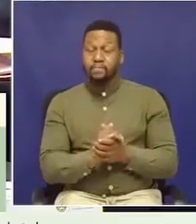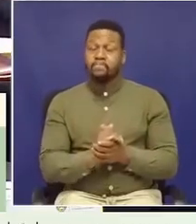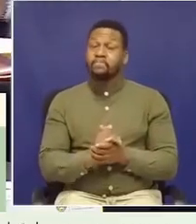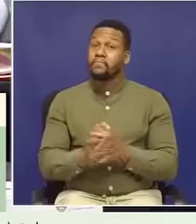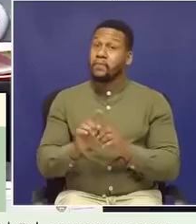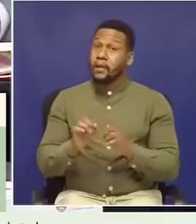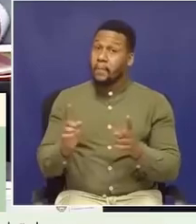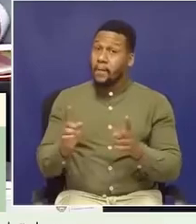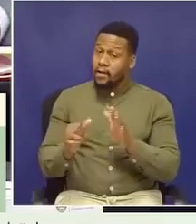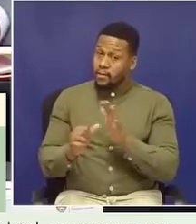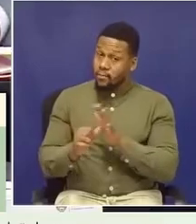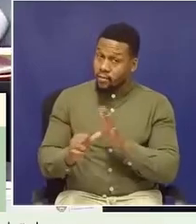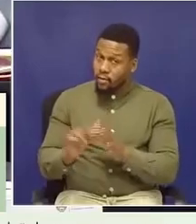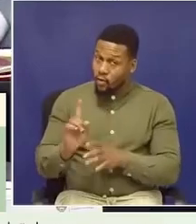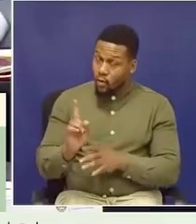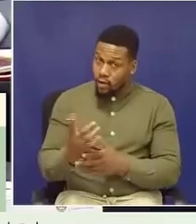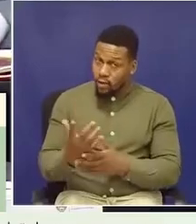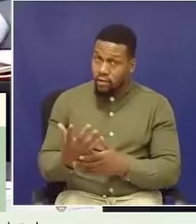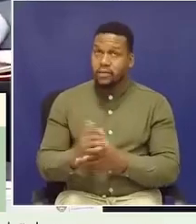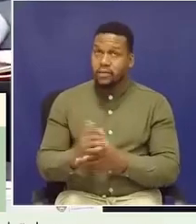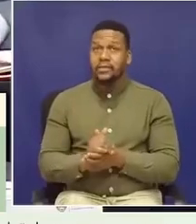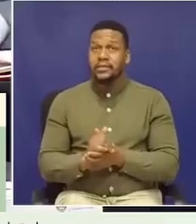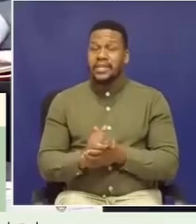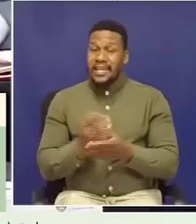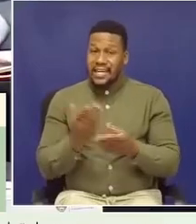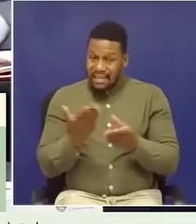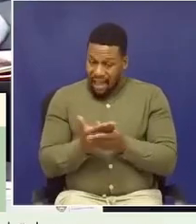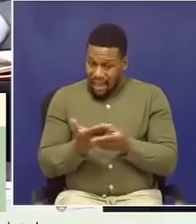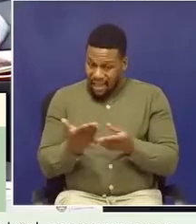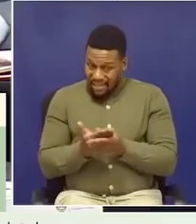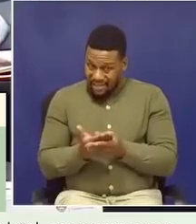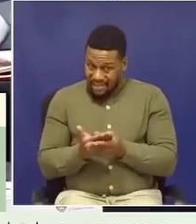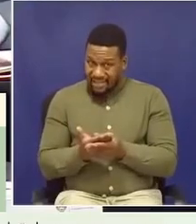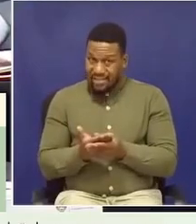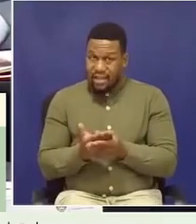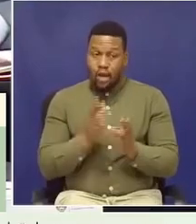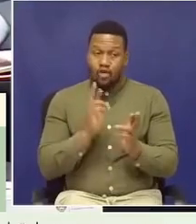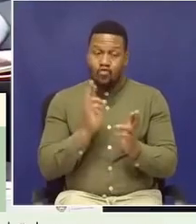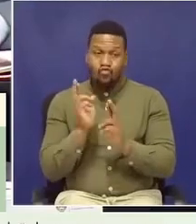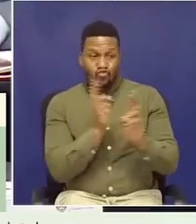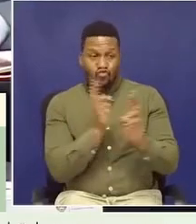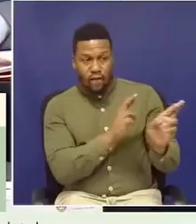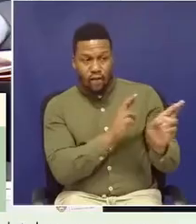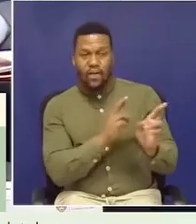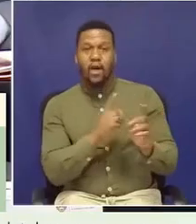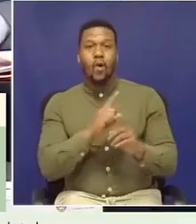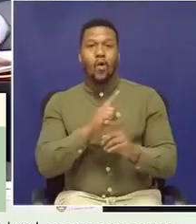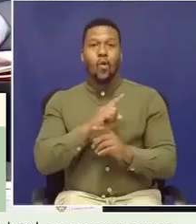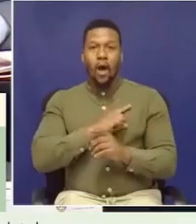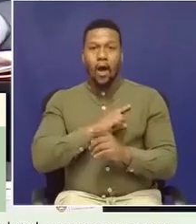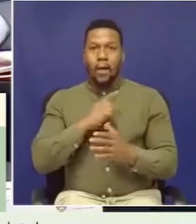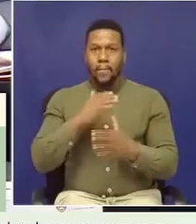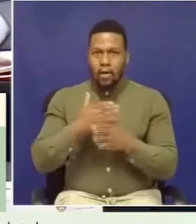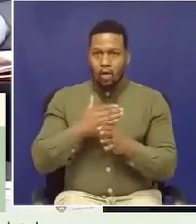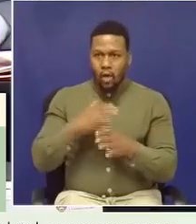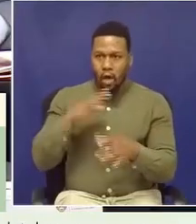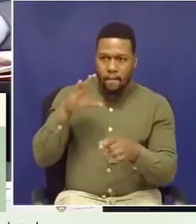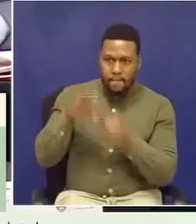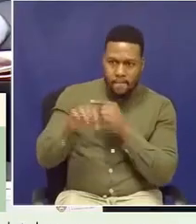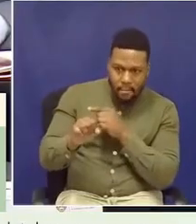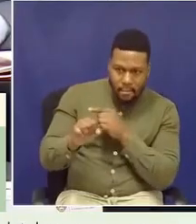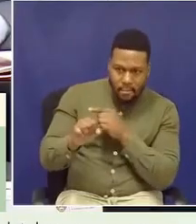mention the fact that cases are not referred simply because they are flagged. But we first look at